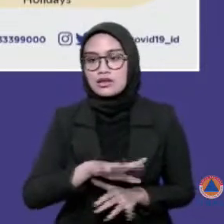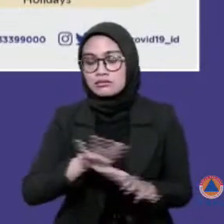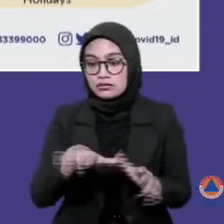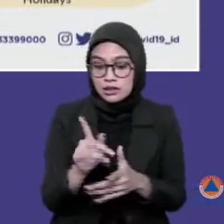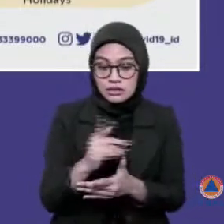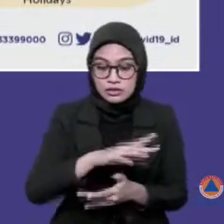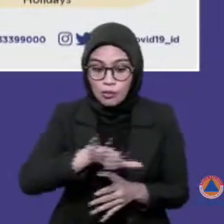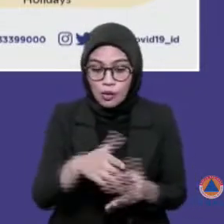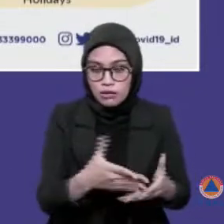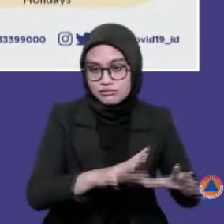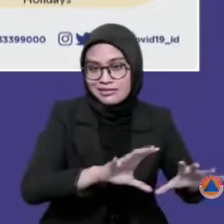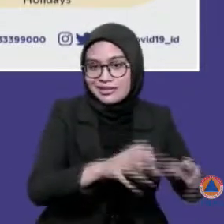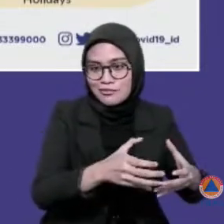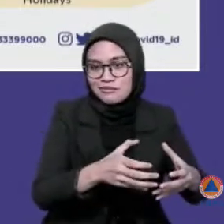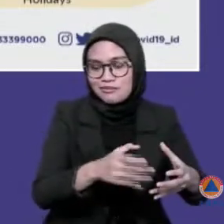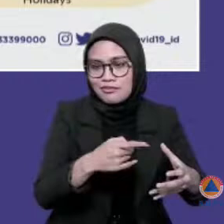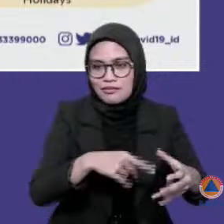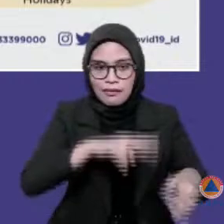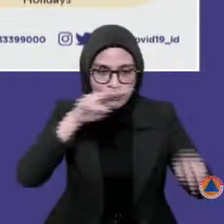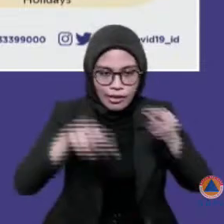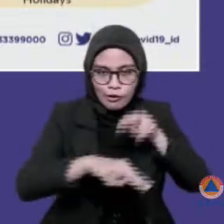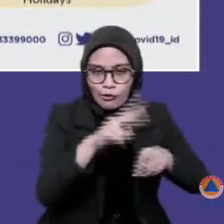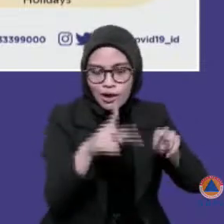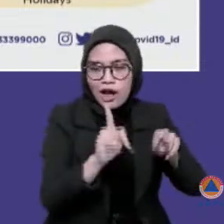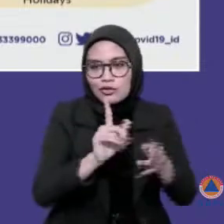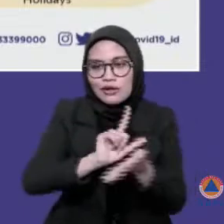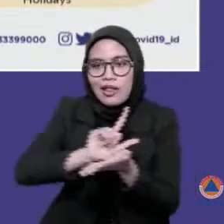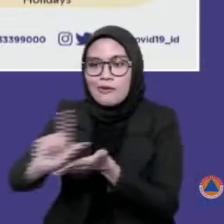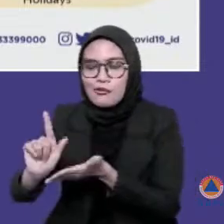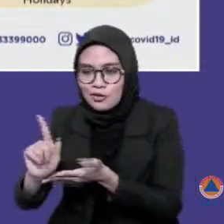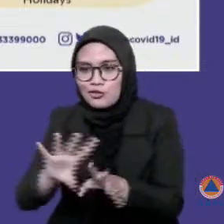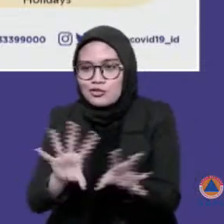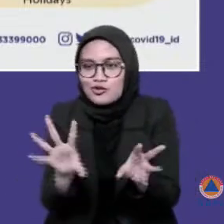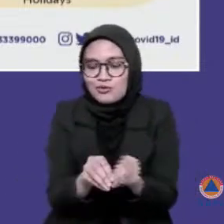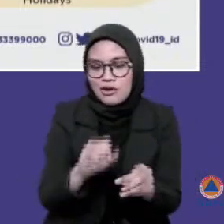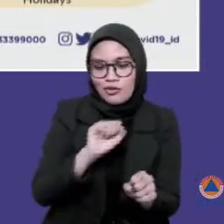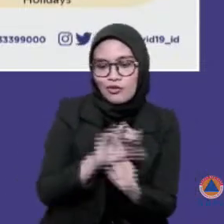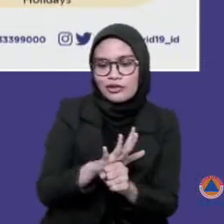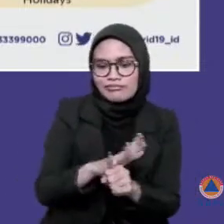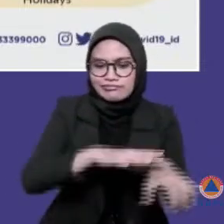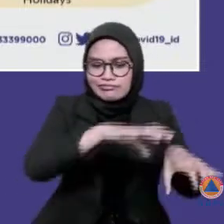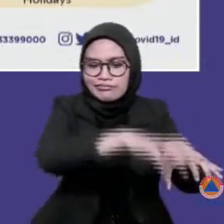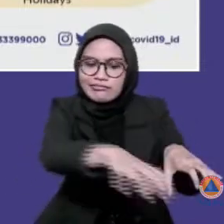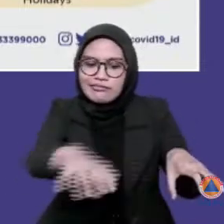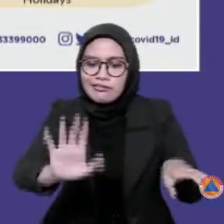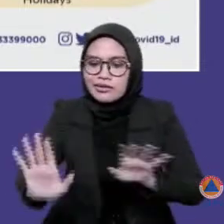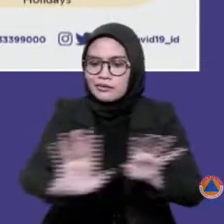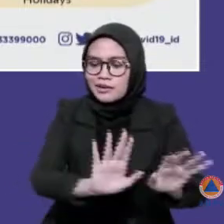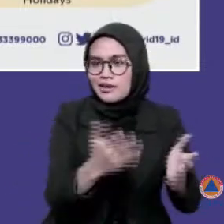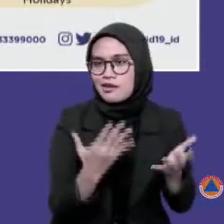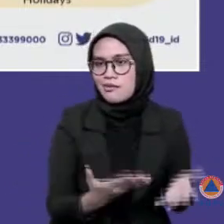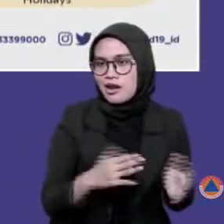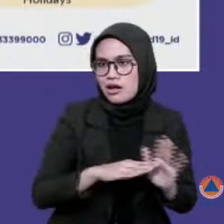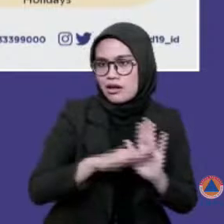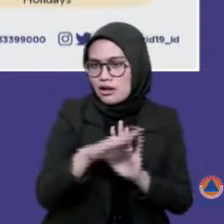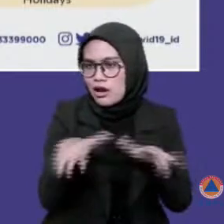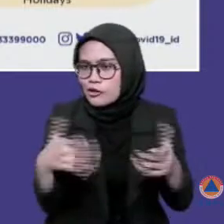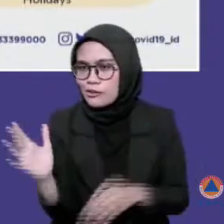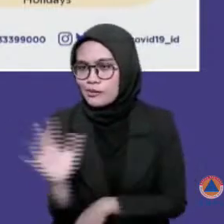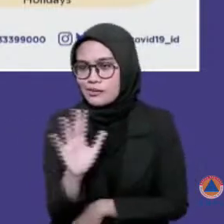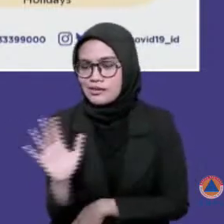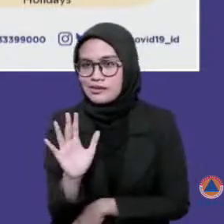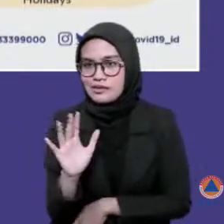its monitoring to a centralized system in the National COVID-19 Task Force. In addition to